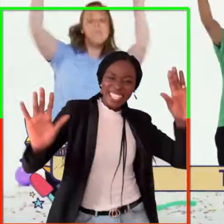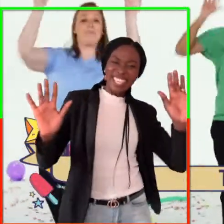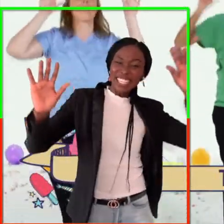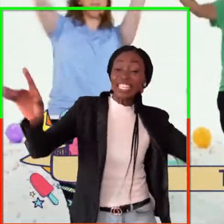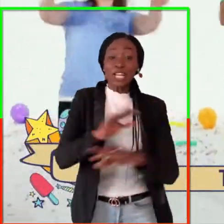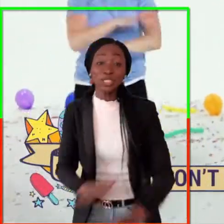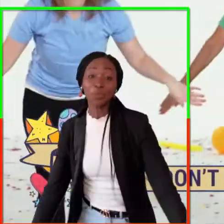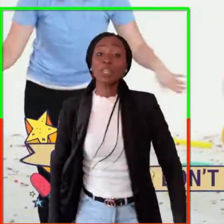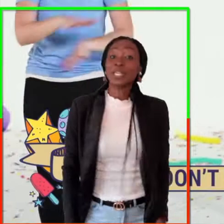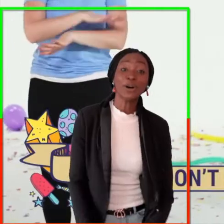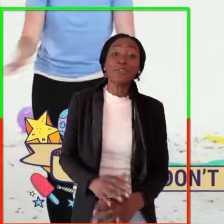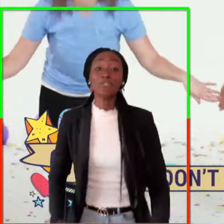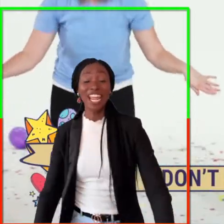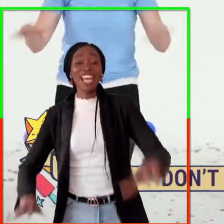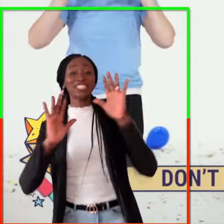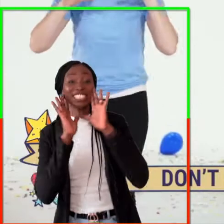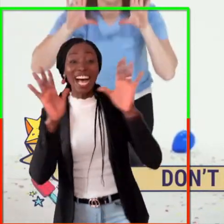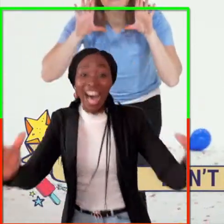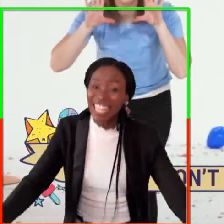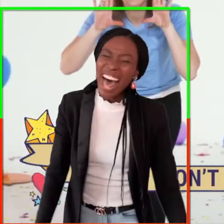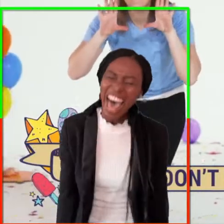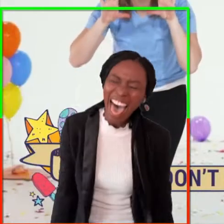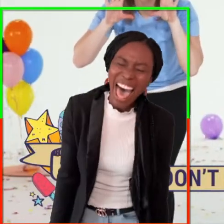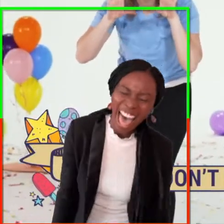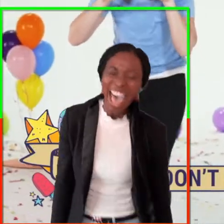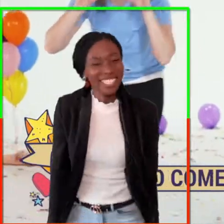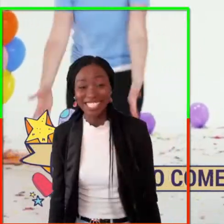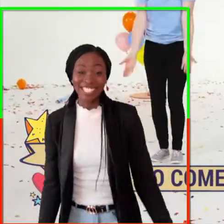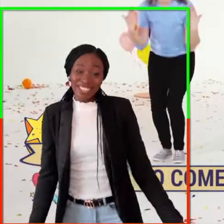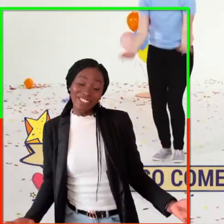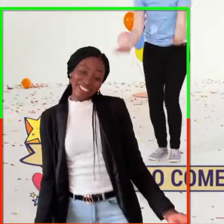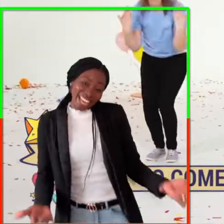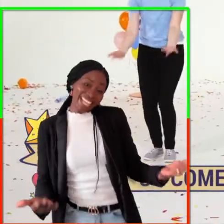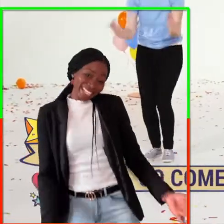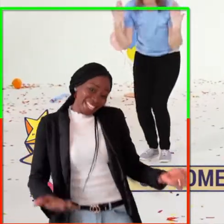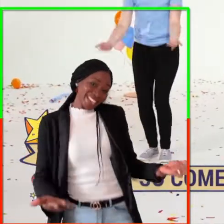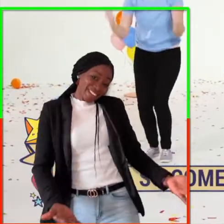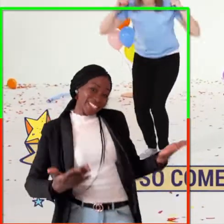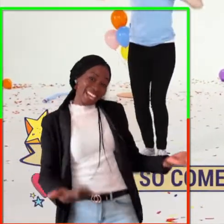to come.